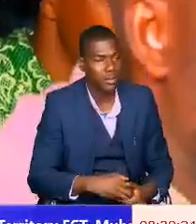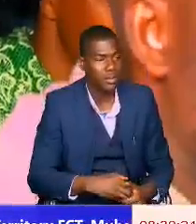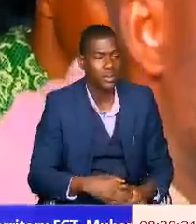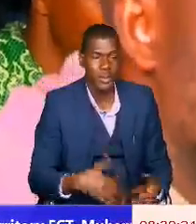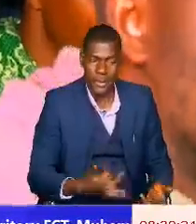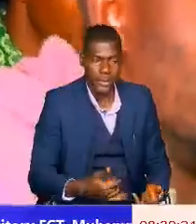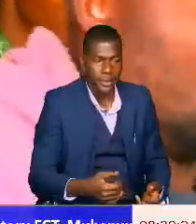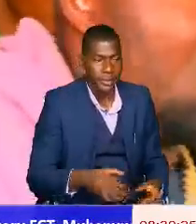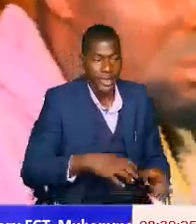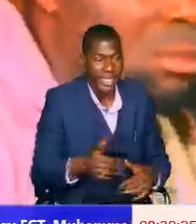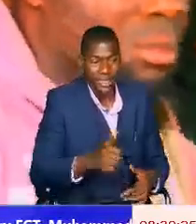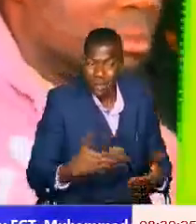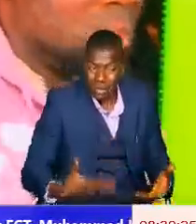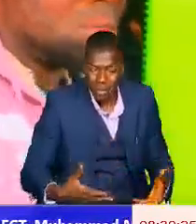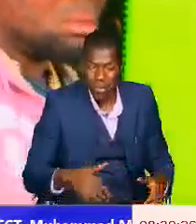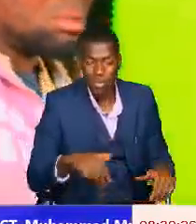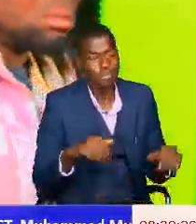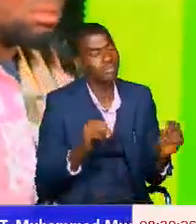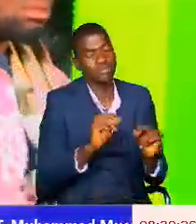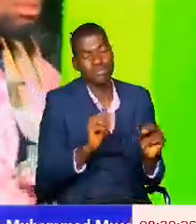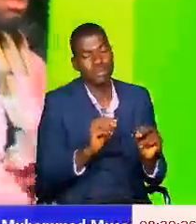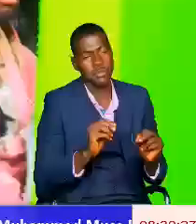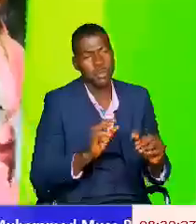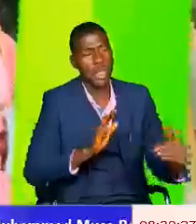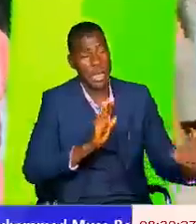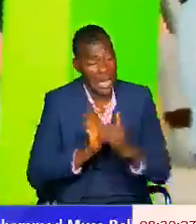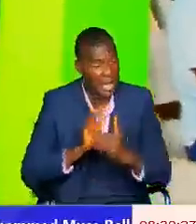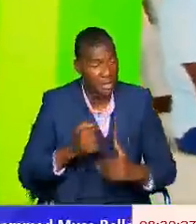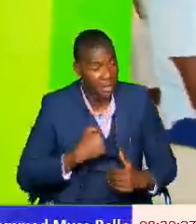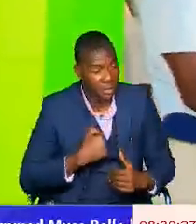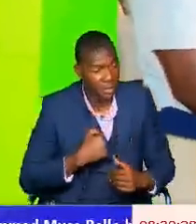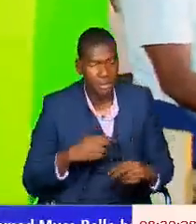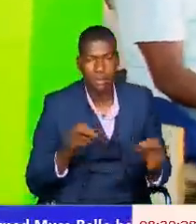one. Even if una come in a group, I talk am. And